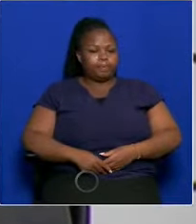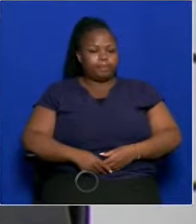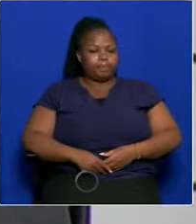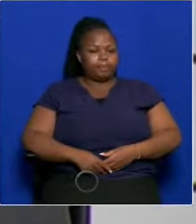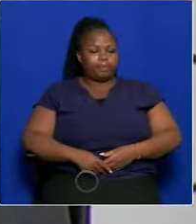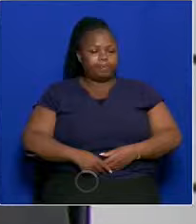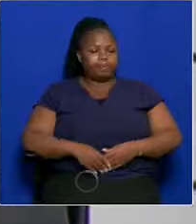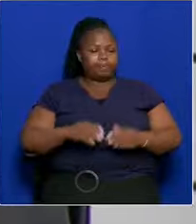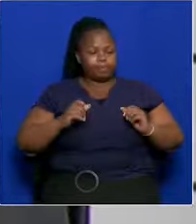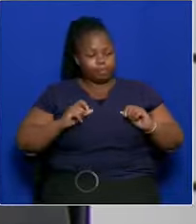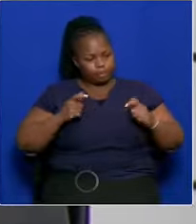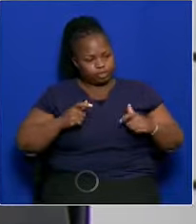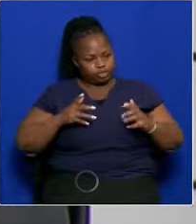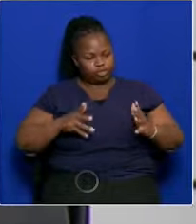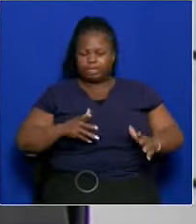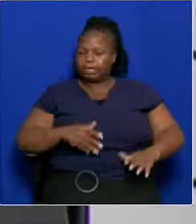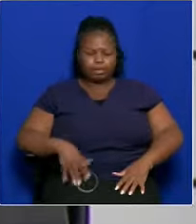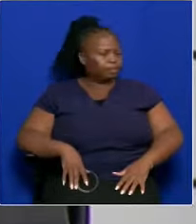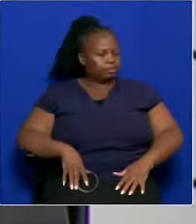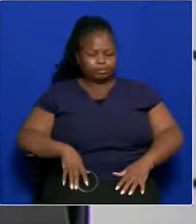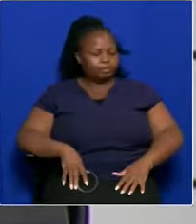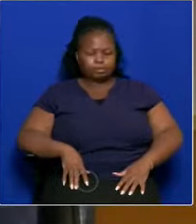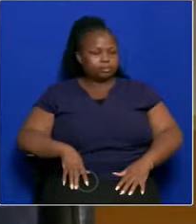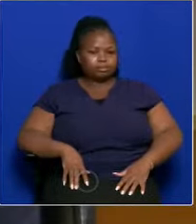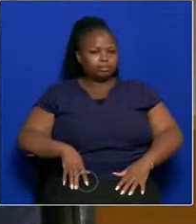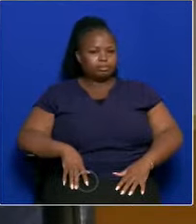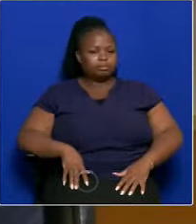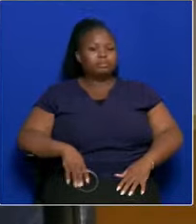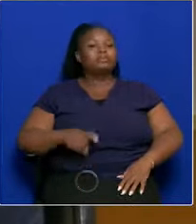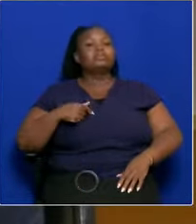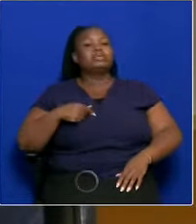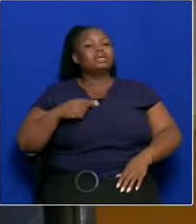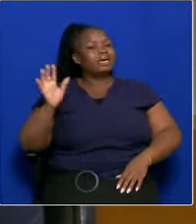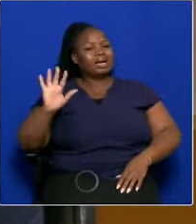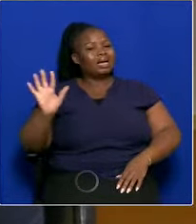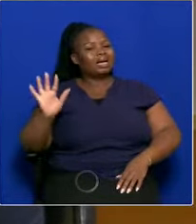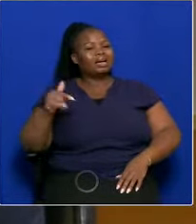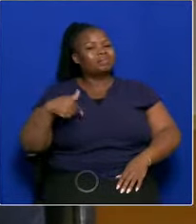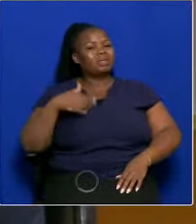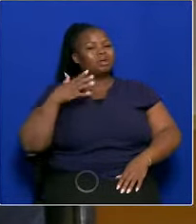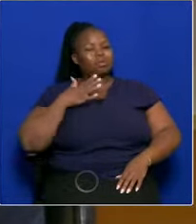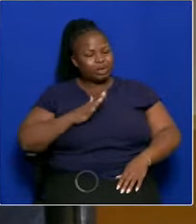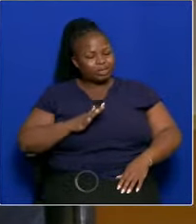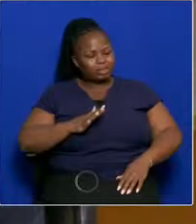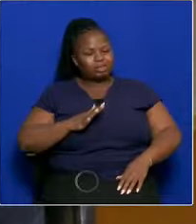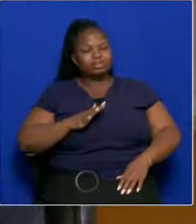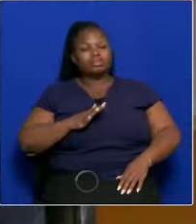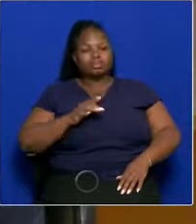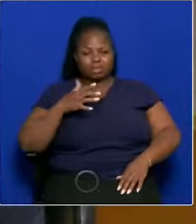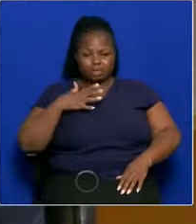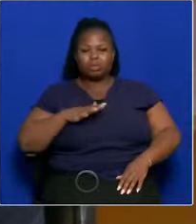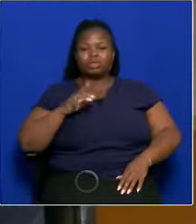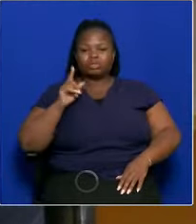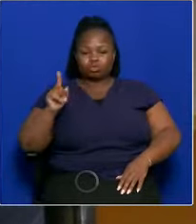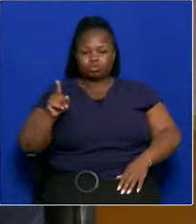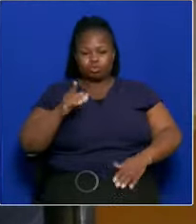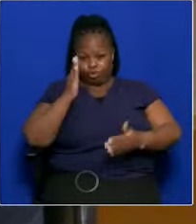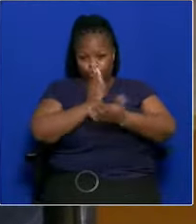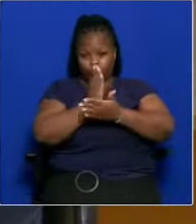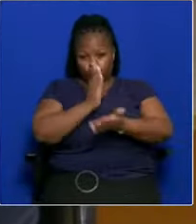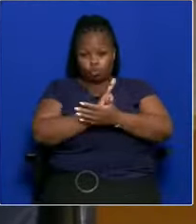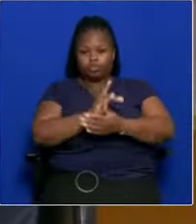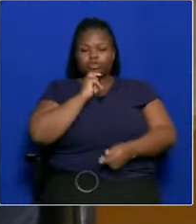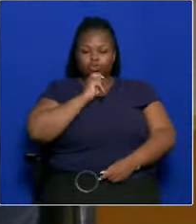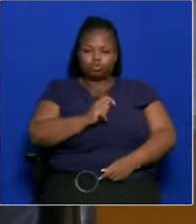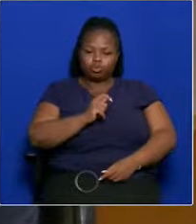correct. I testified to that, to say I just want to be sure where we are